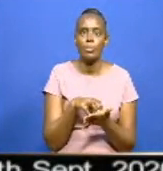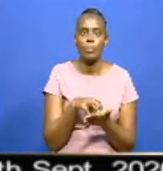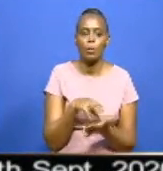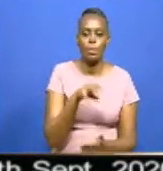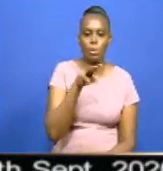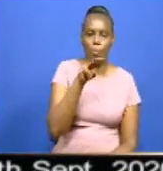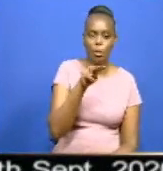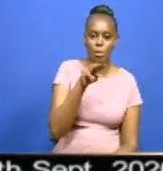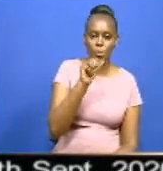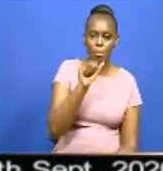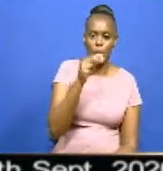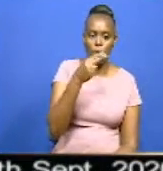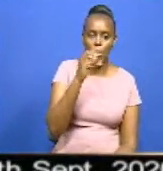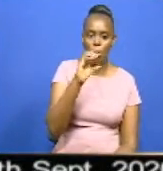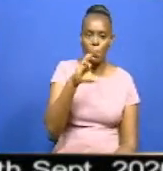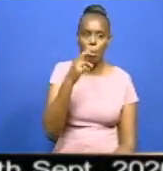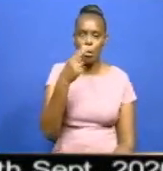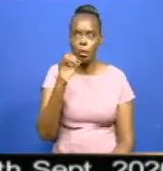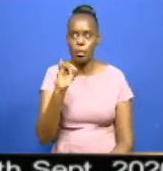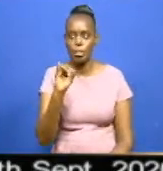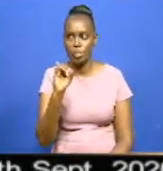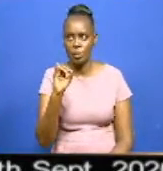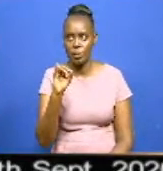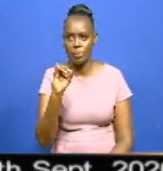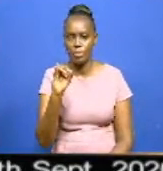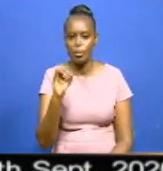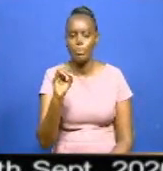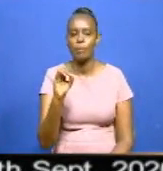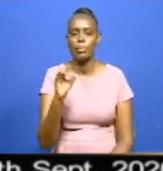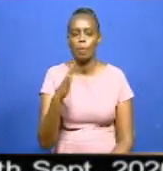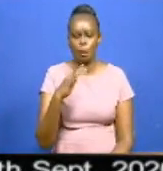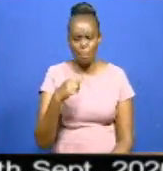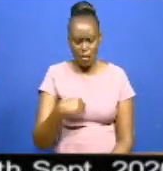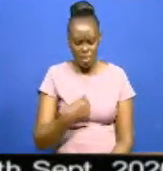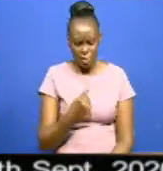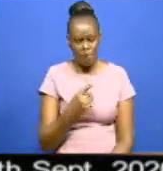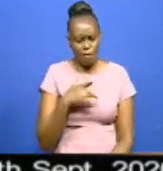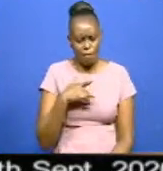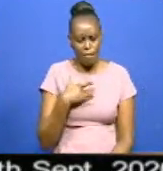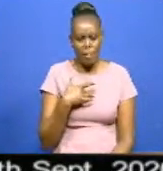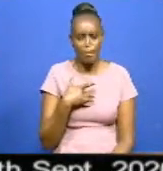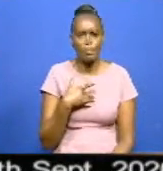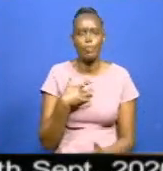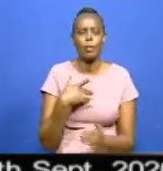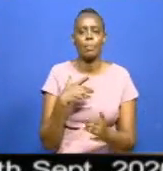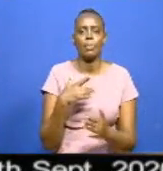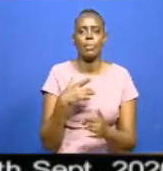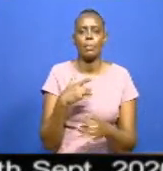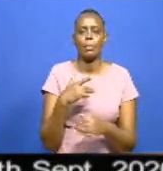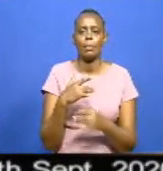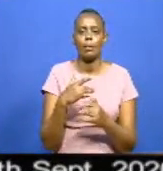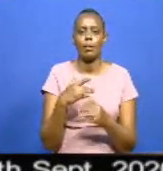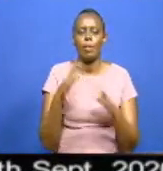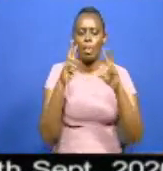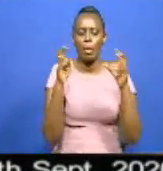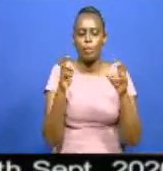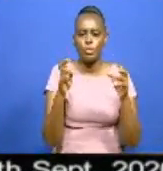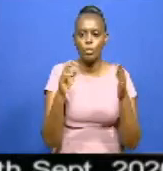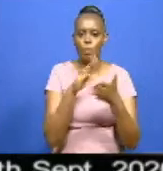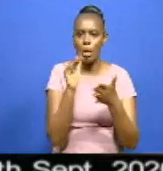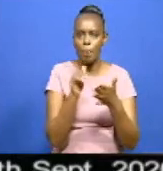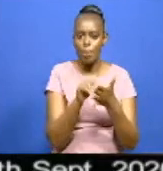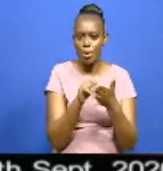Mohochi, Honorable Speaker, I want to associate myself with the issue of